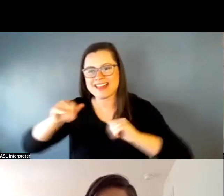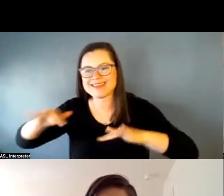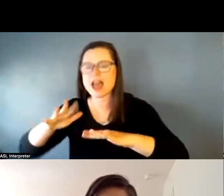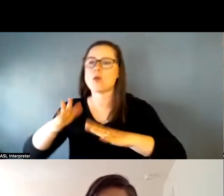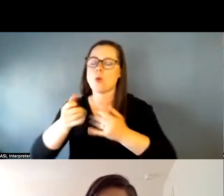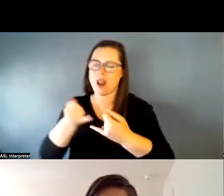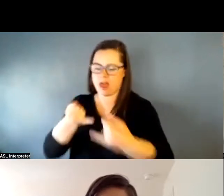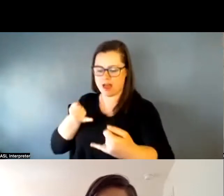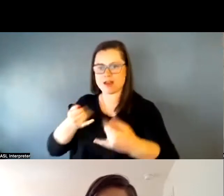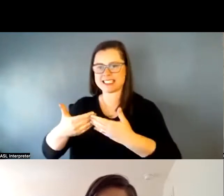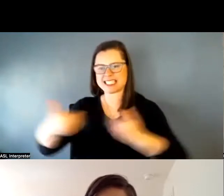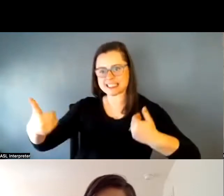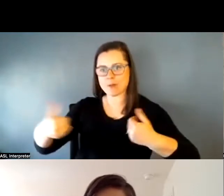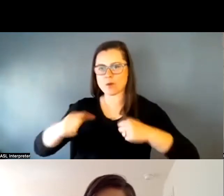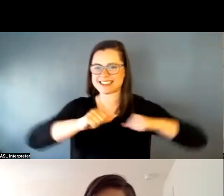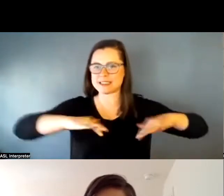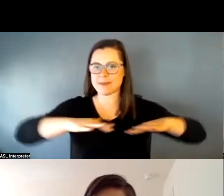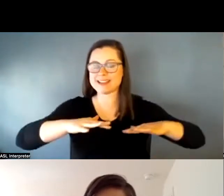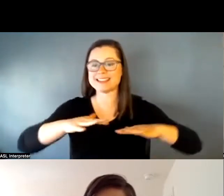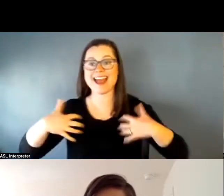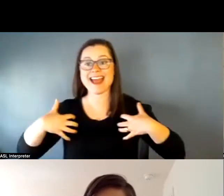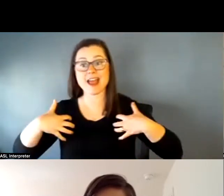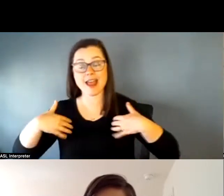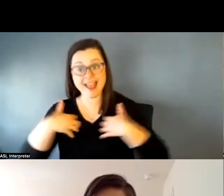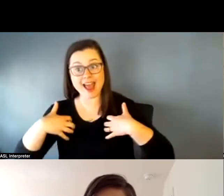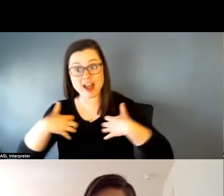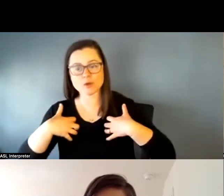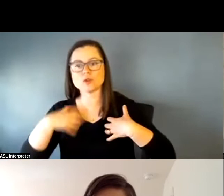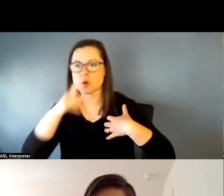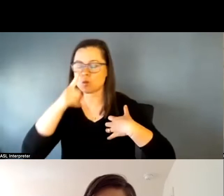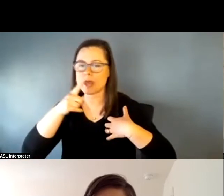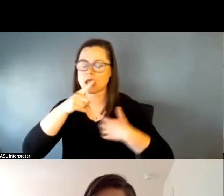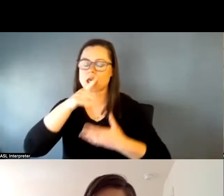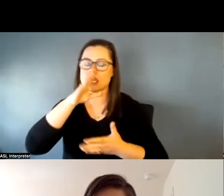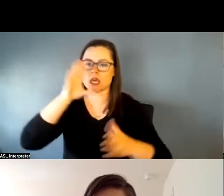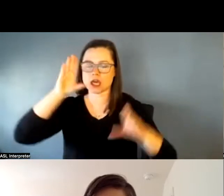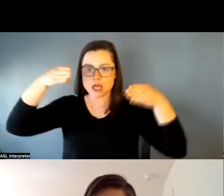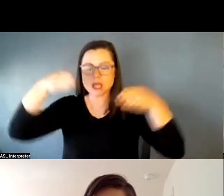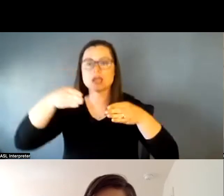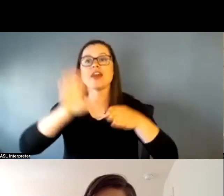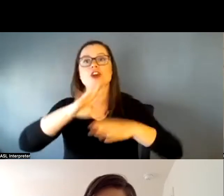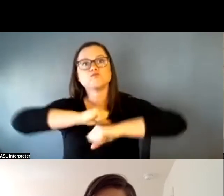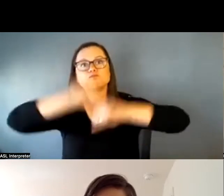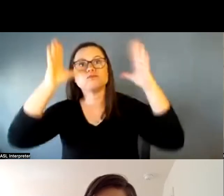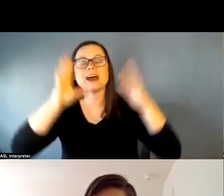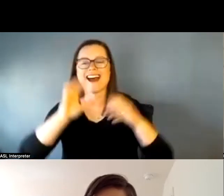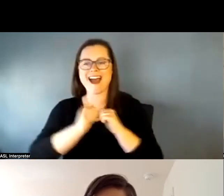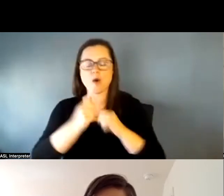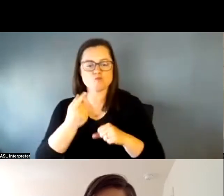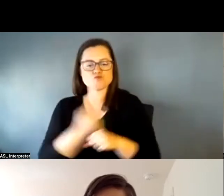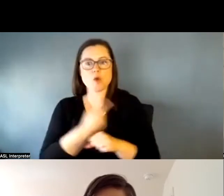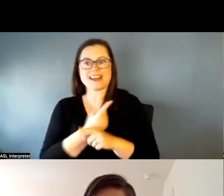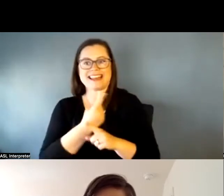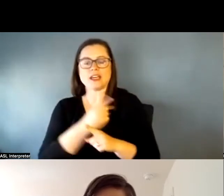European space, and animals were very central to their vision of what an appropriate use of the land